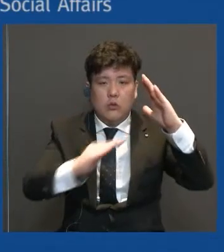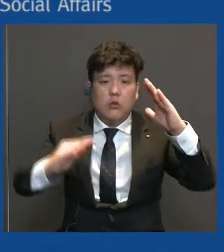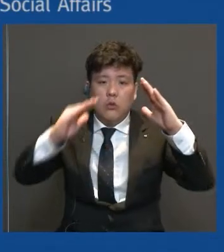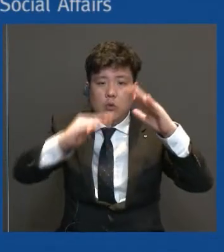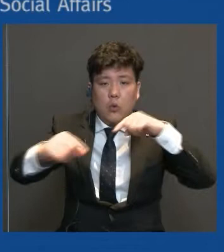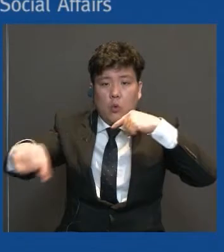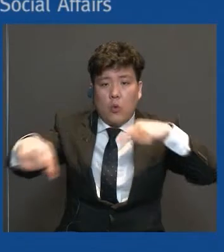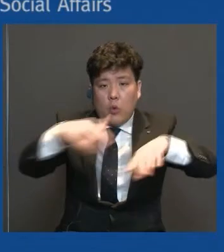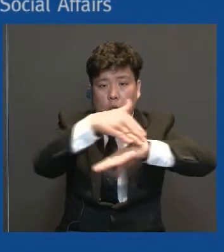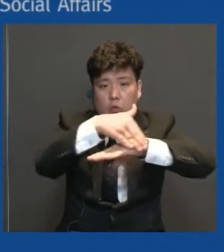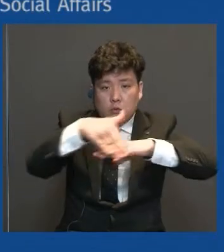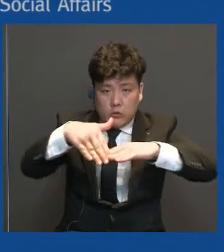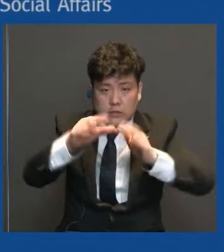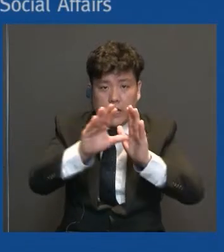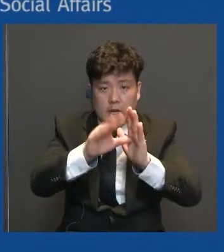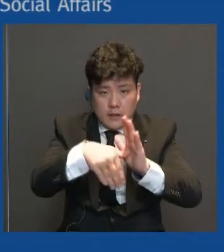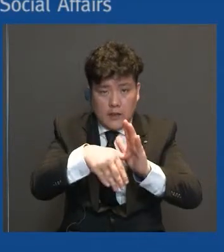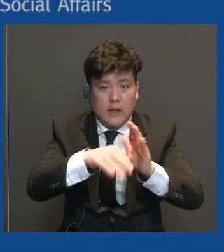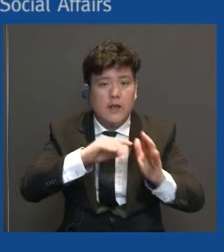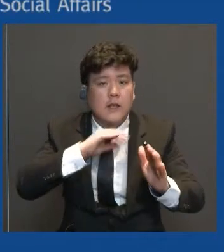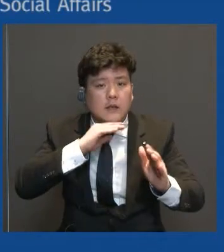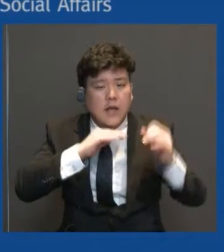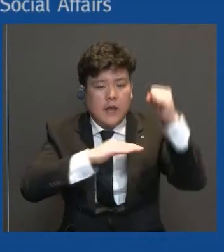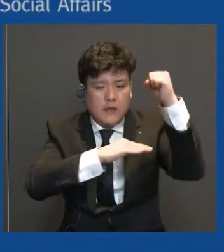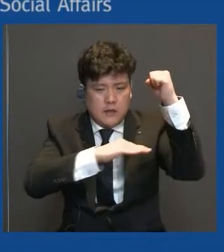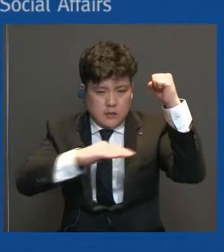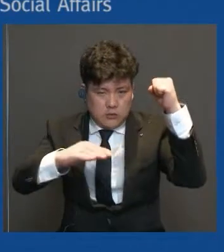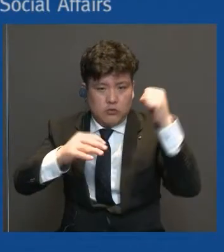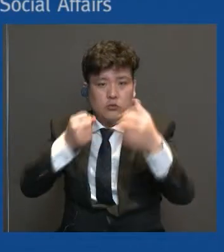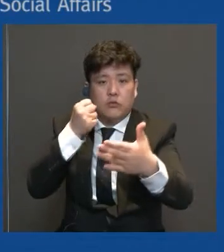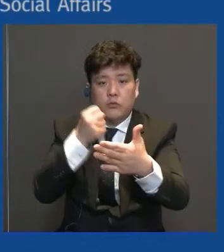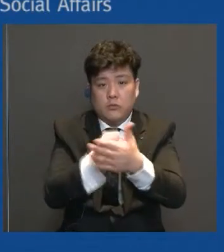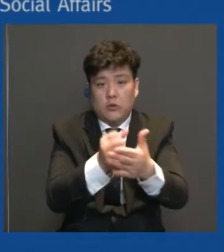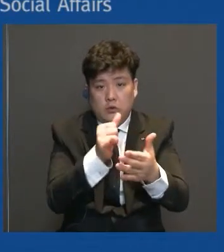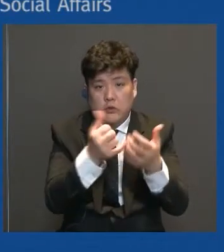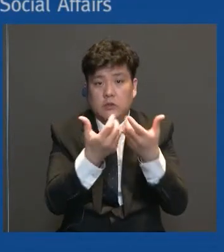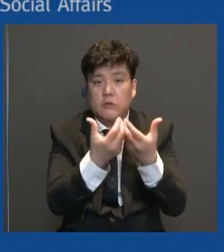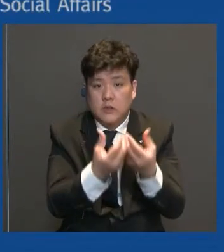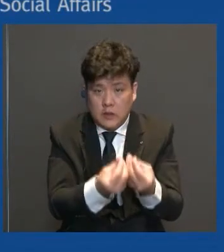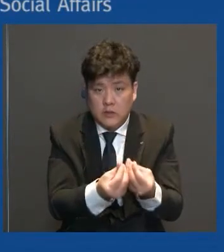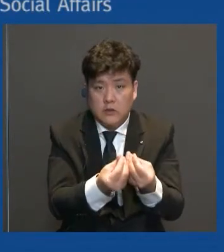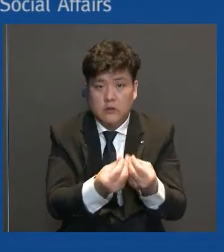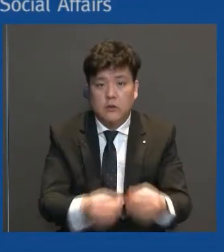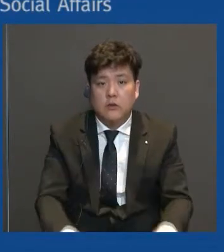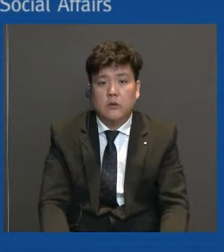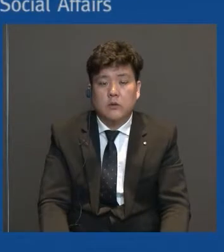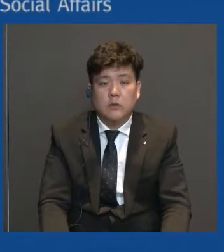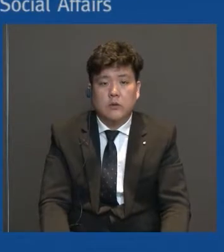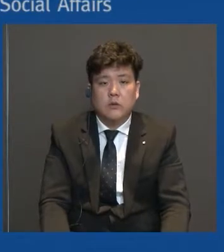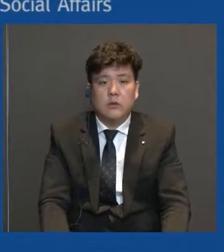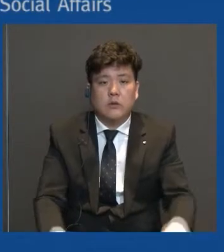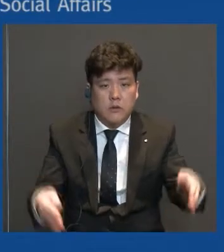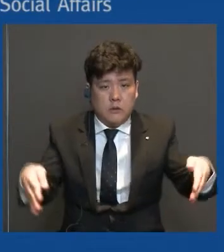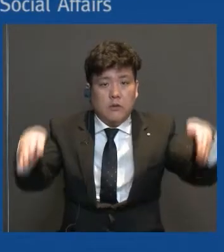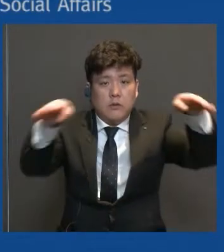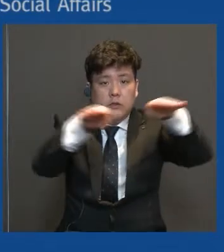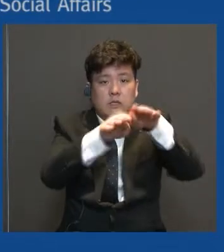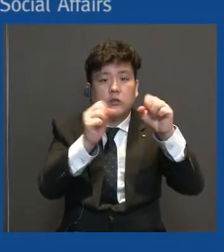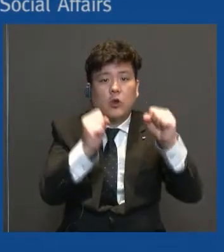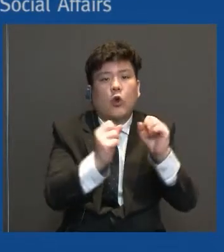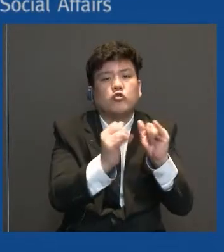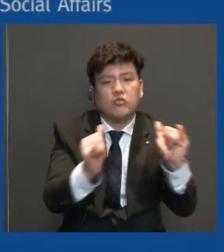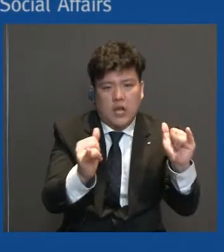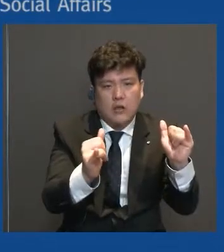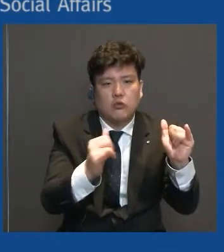been widely accepted. Also, intergenerational division and devaluation of older persons